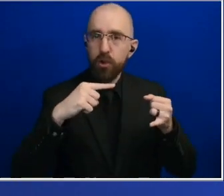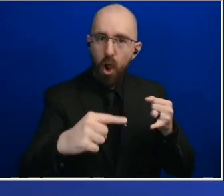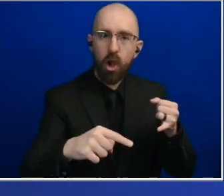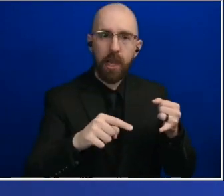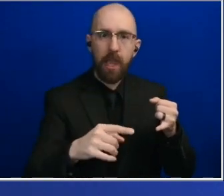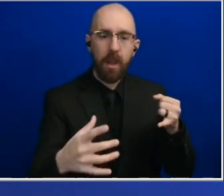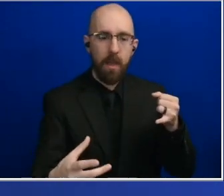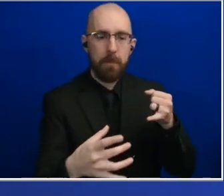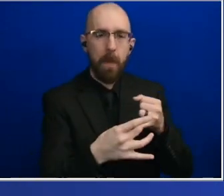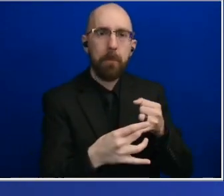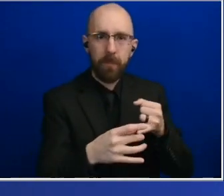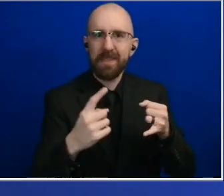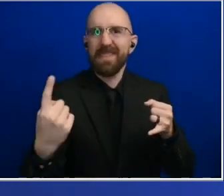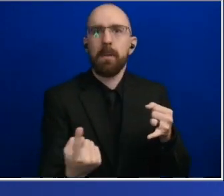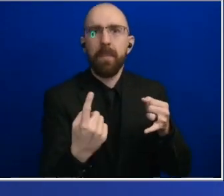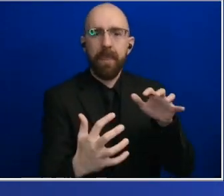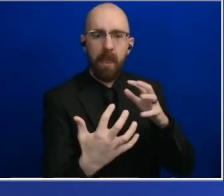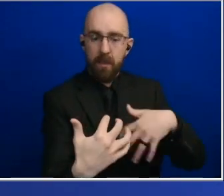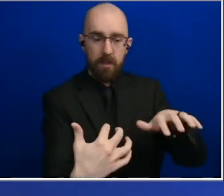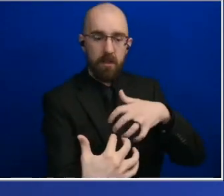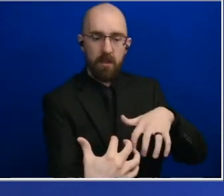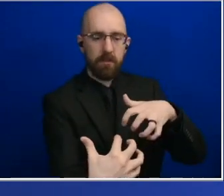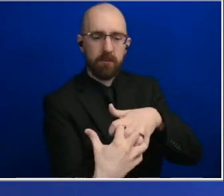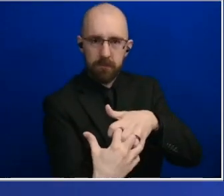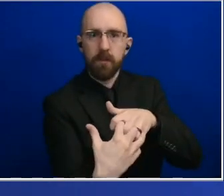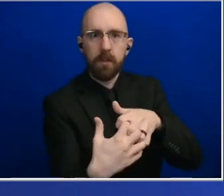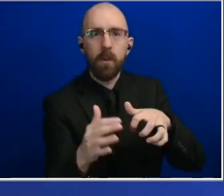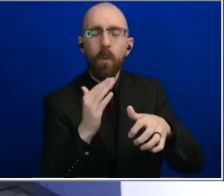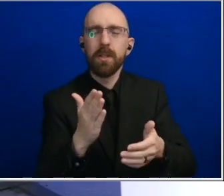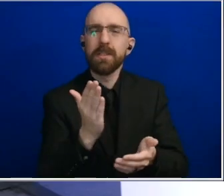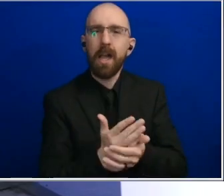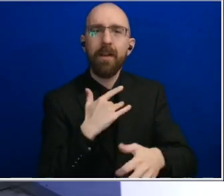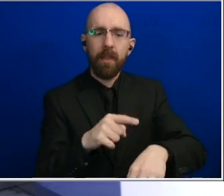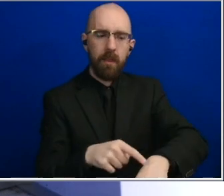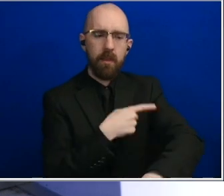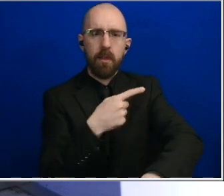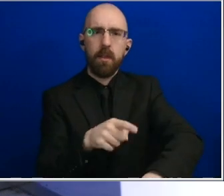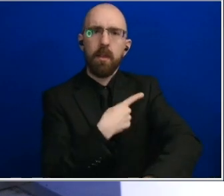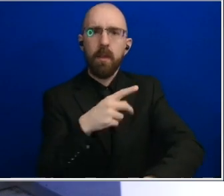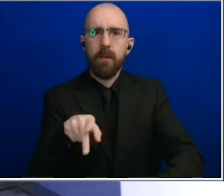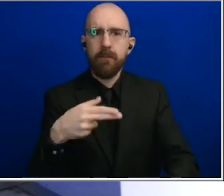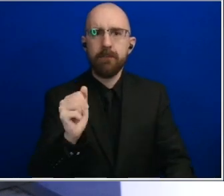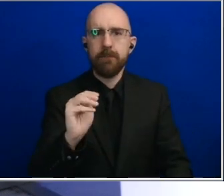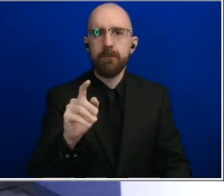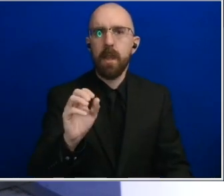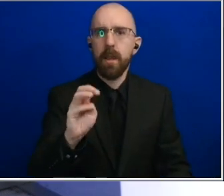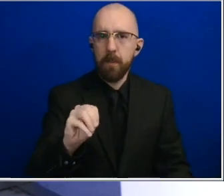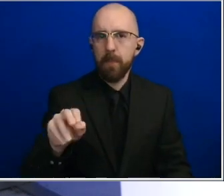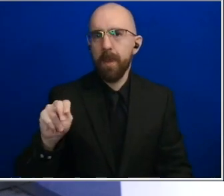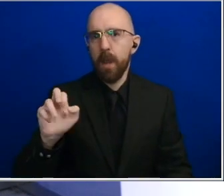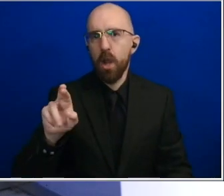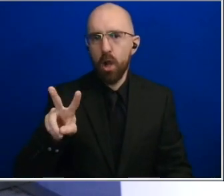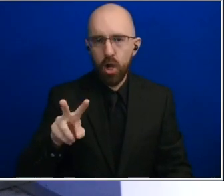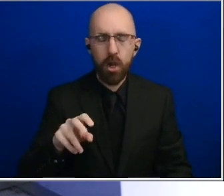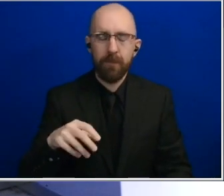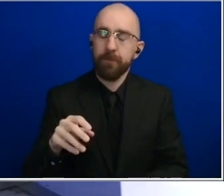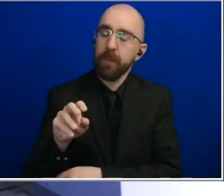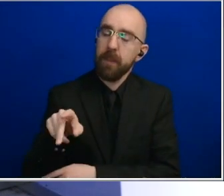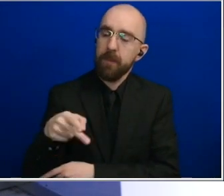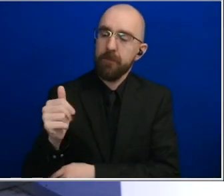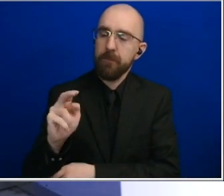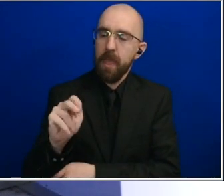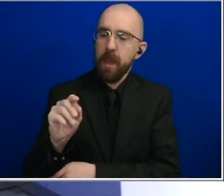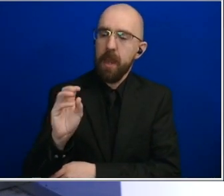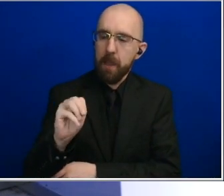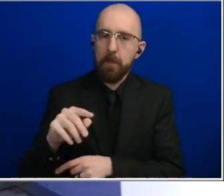limb cycle that patients can be in. Yeah, that's fascinating. Is there a window of time after an amputation